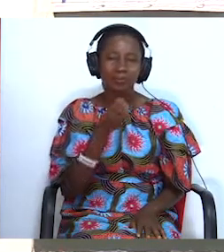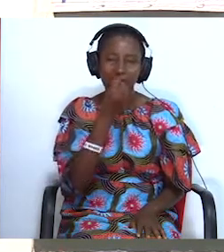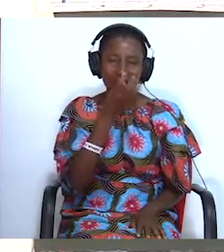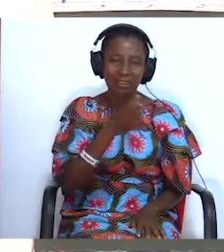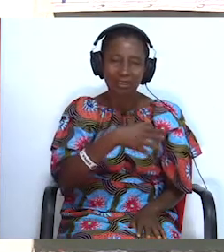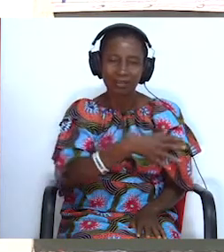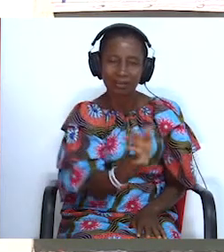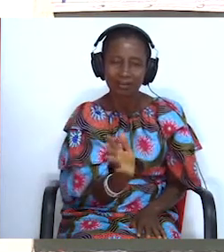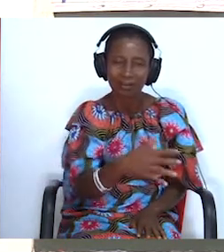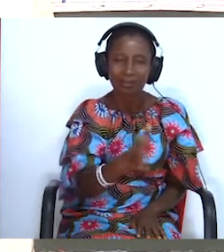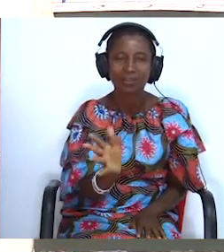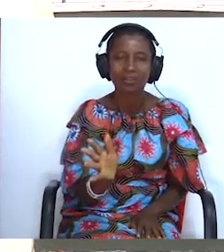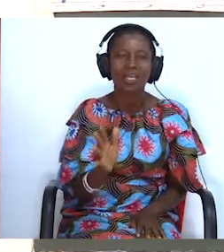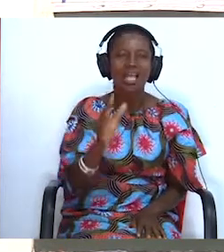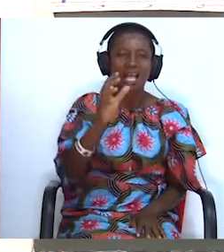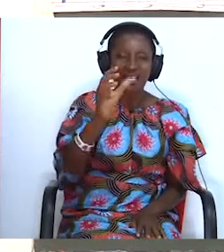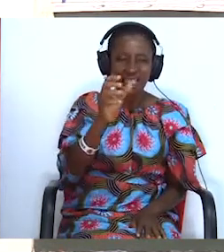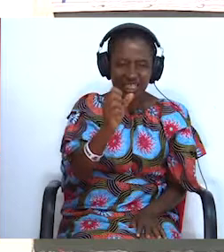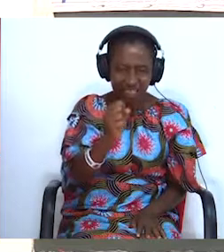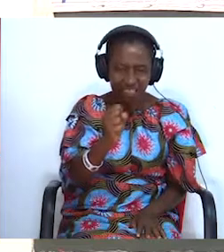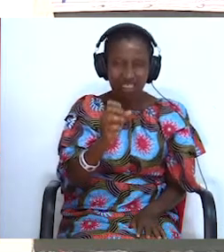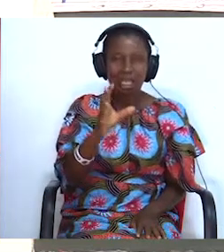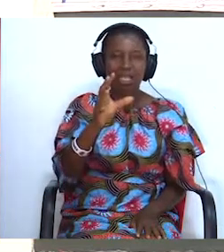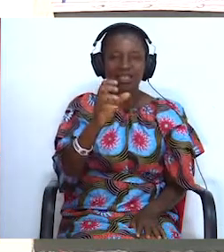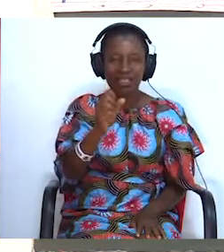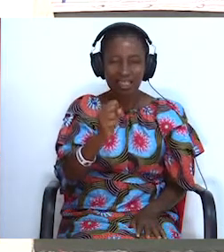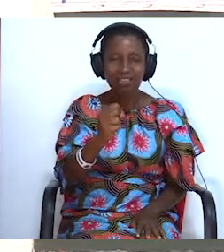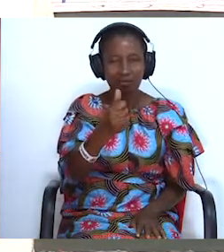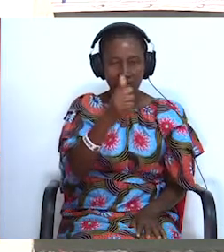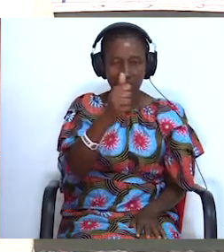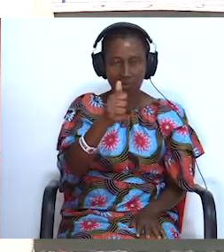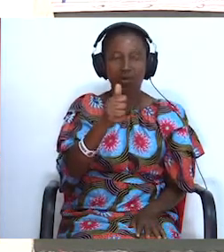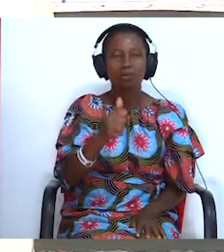And how about the first sound in 6?